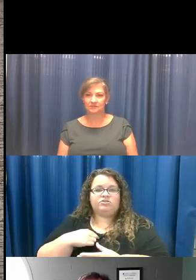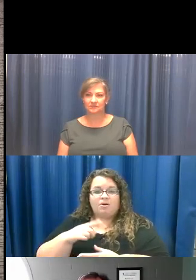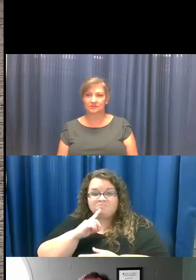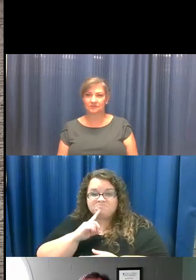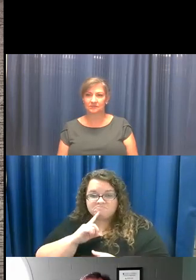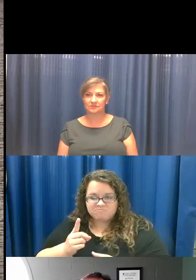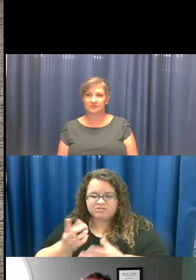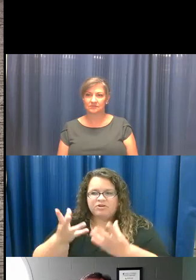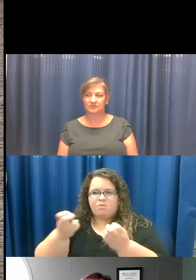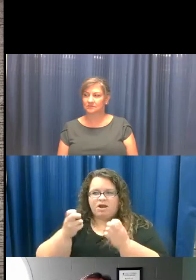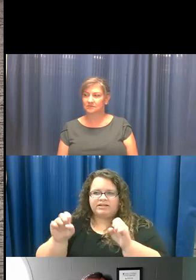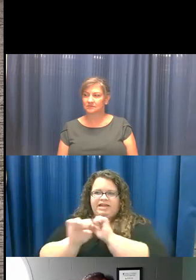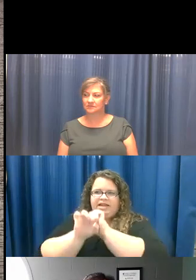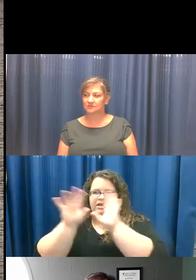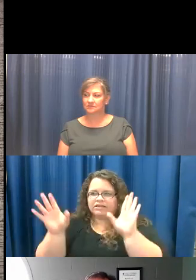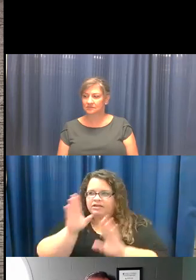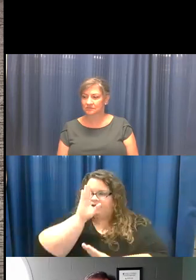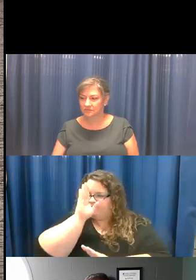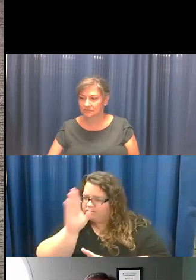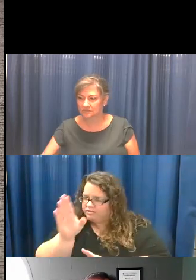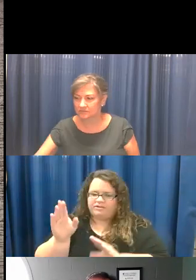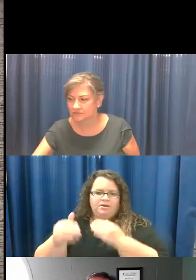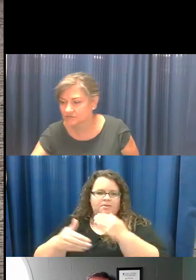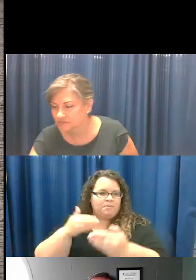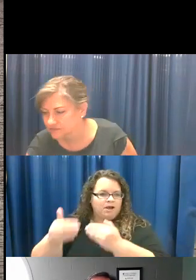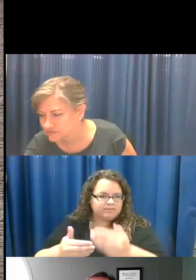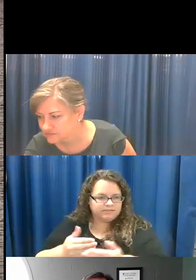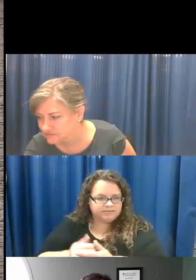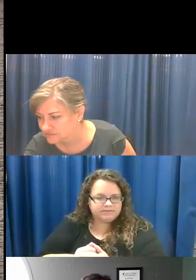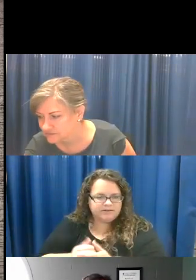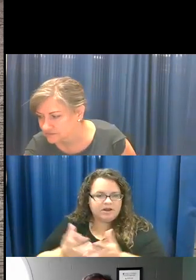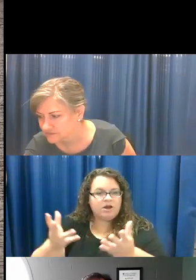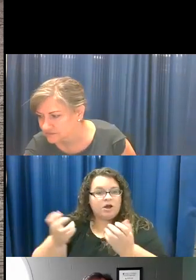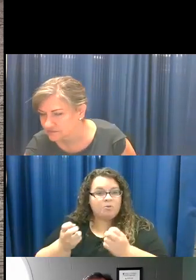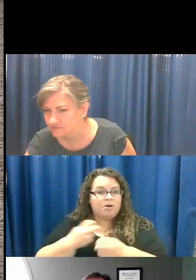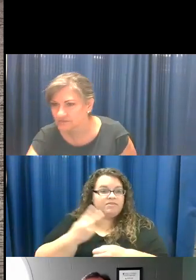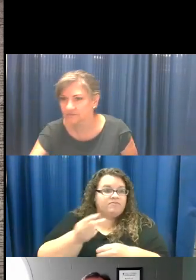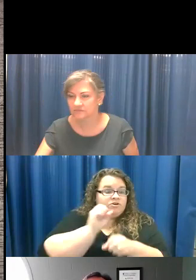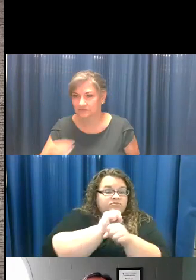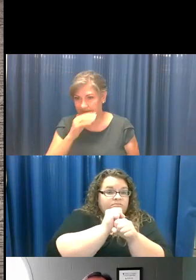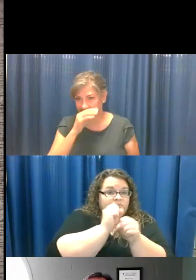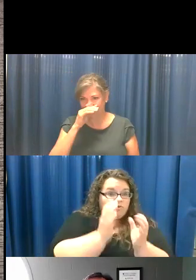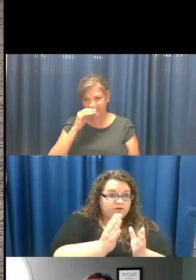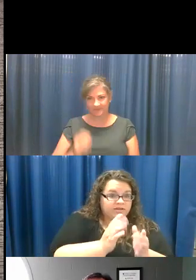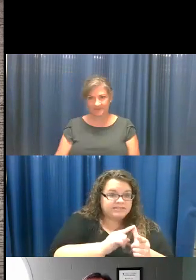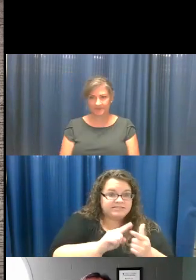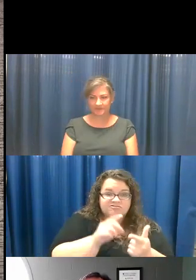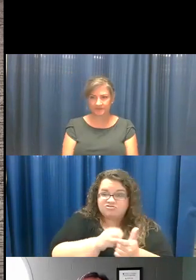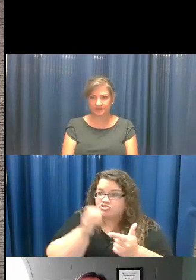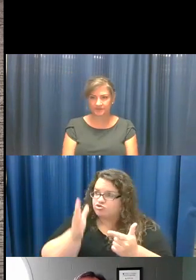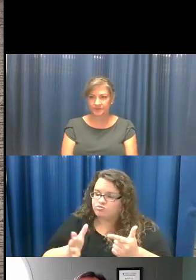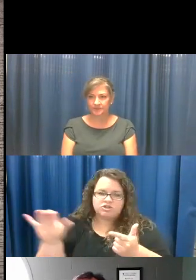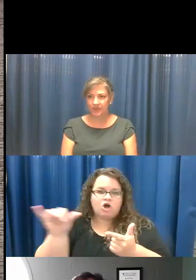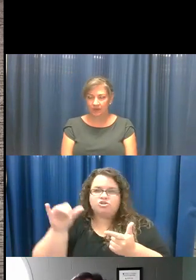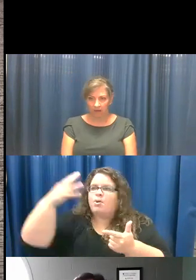inclusive process that brings the voice of employees together, students, as well as people from out in our community together